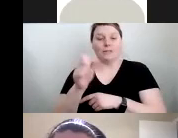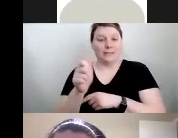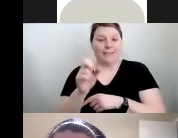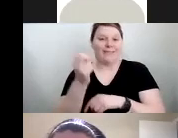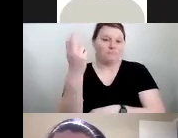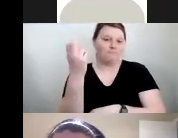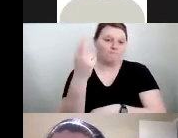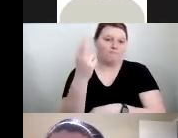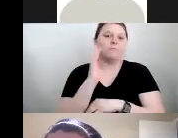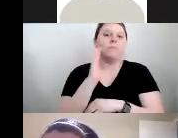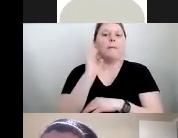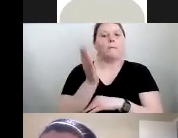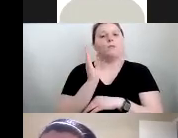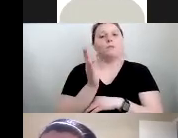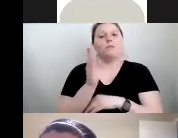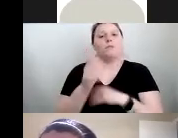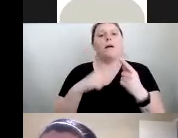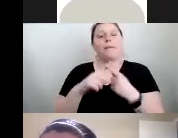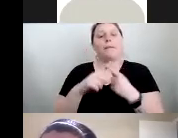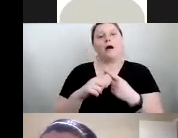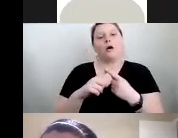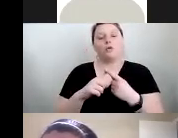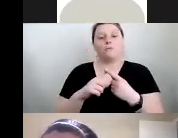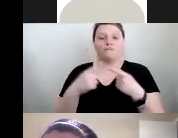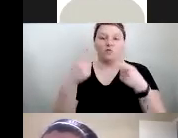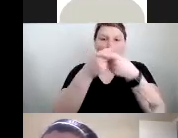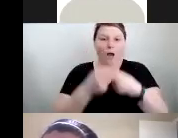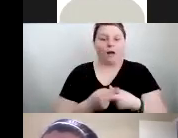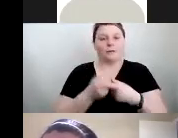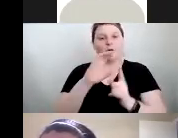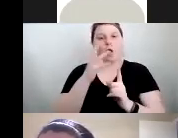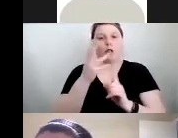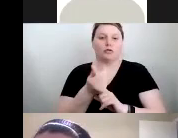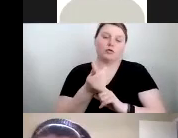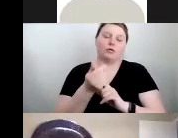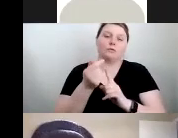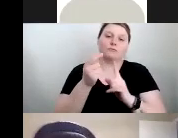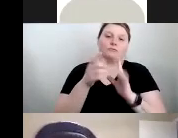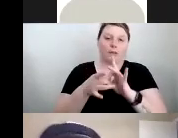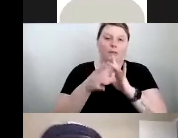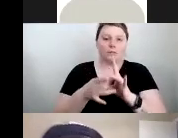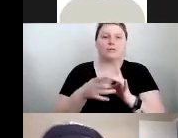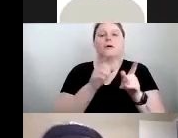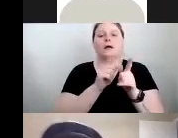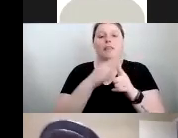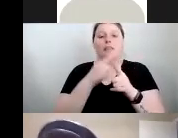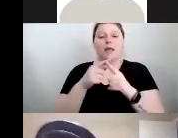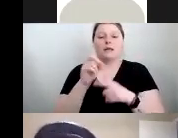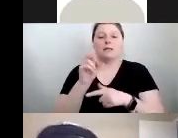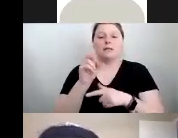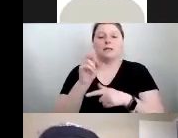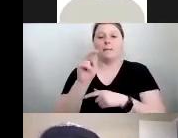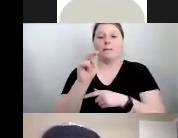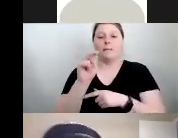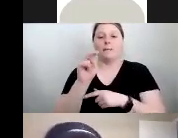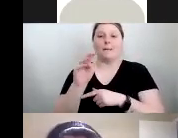a presentation on cross-cultural relations. And lastly, we have Dr. Mani. That presentation